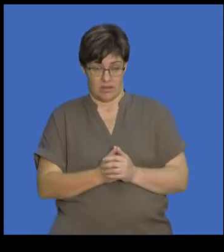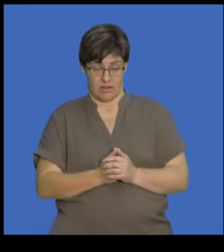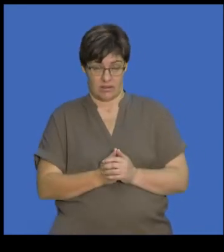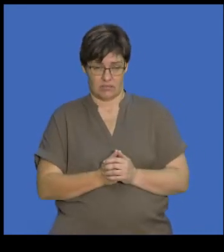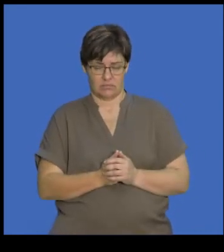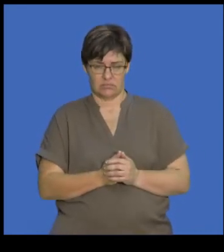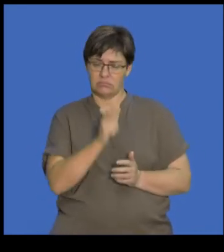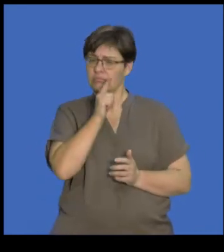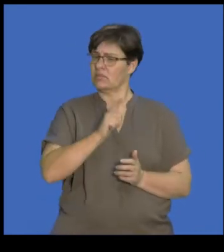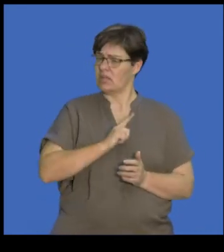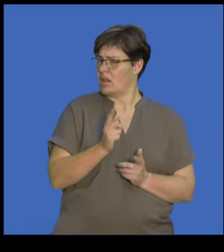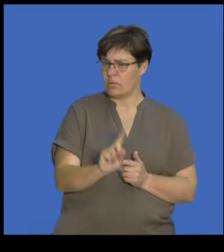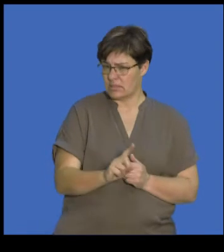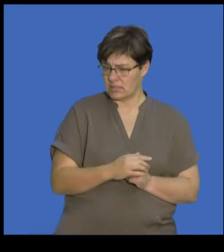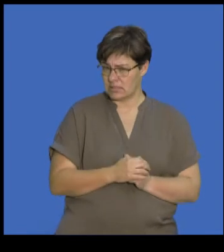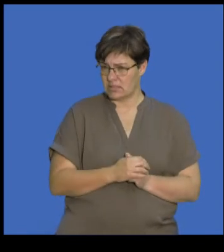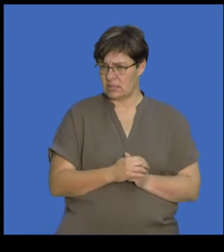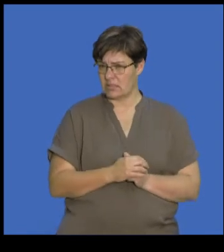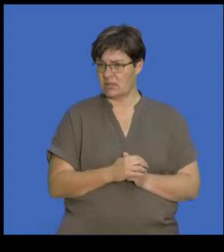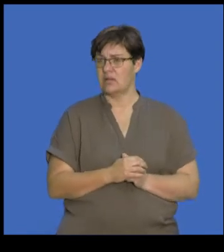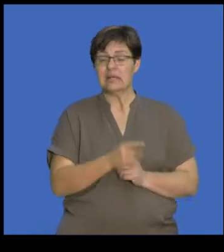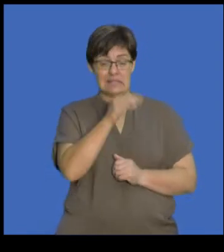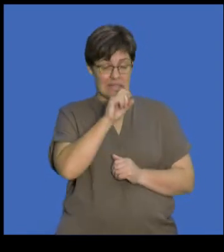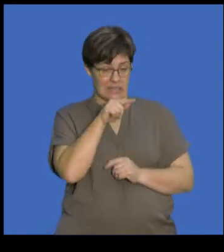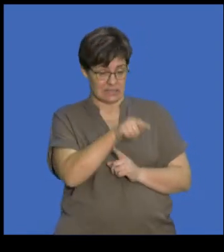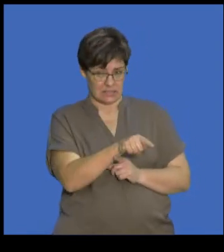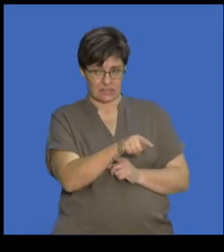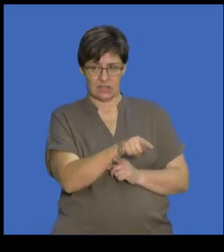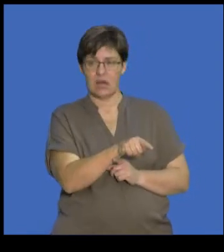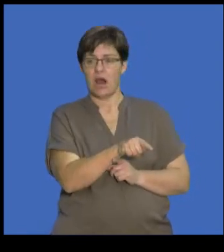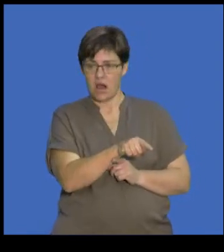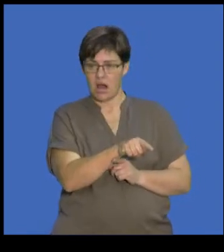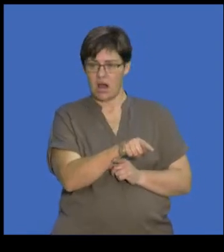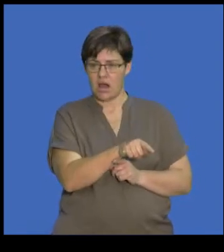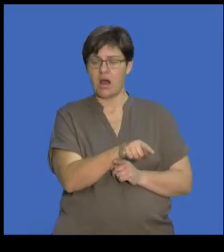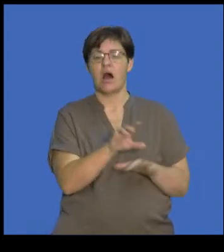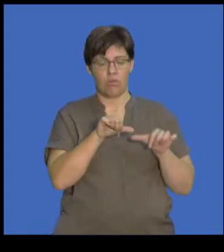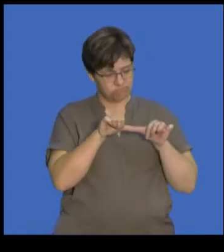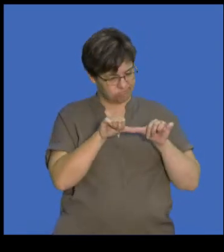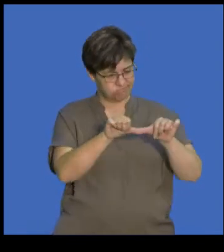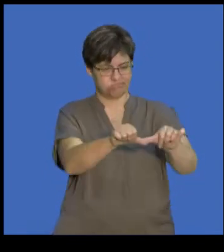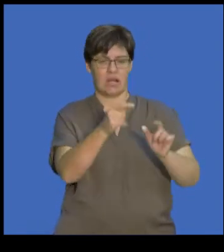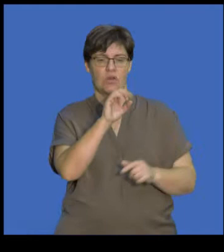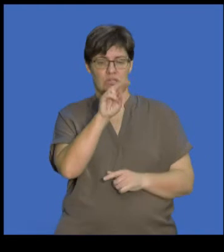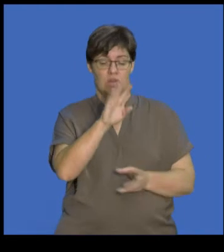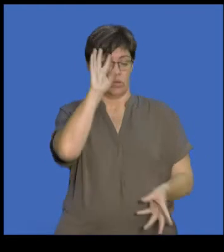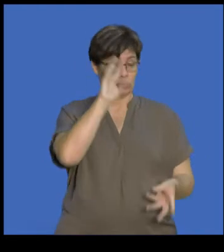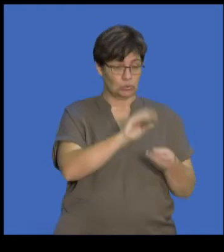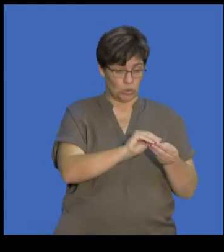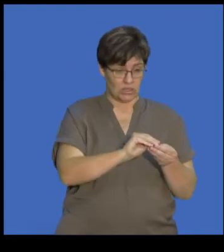to us that, okay, in a series circuit, current actually remains constant. So the total